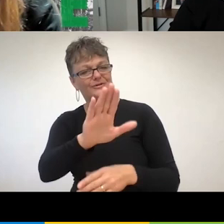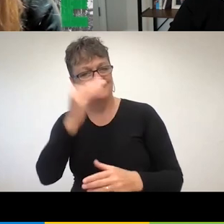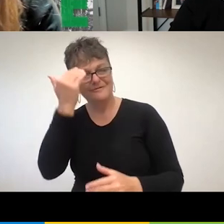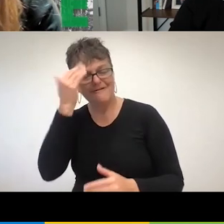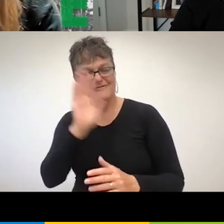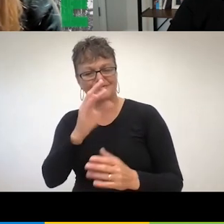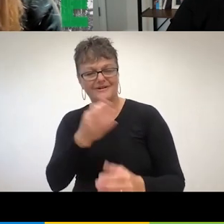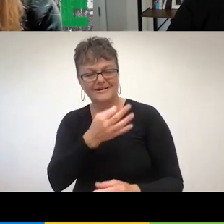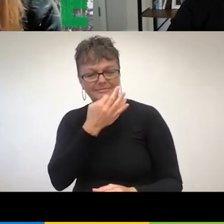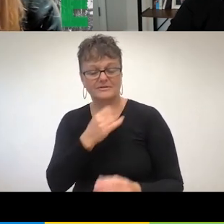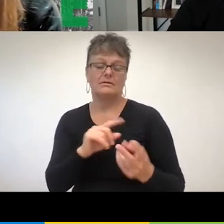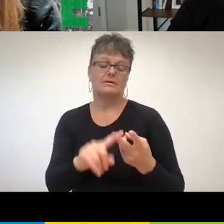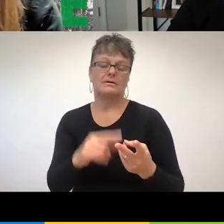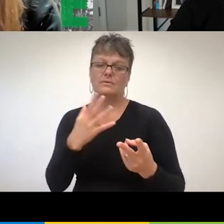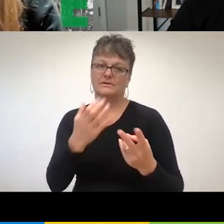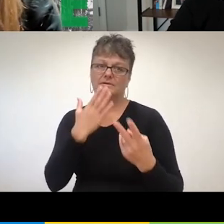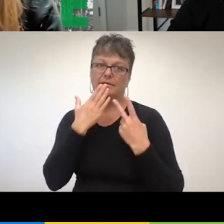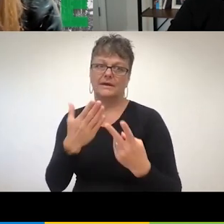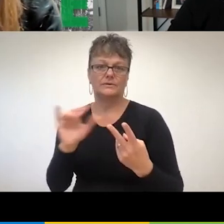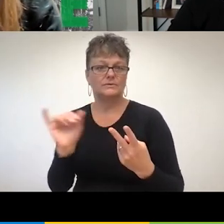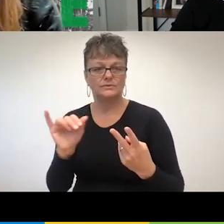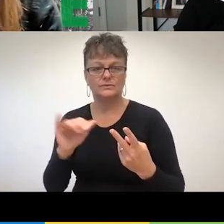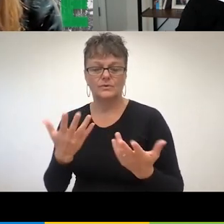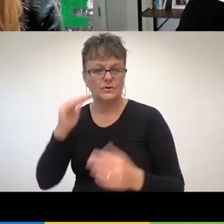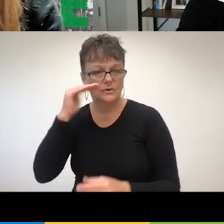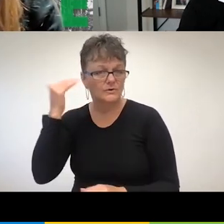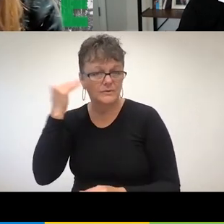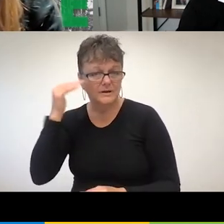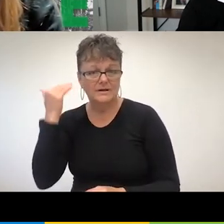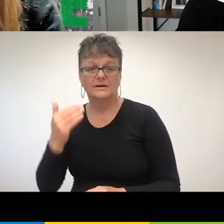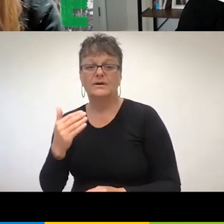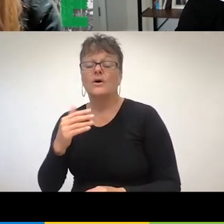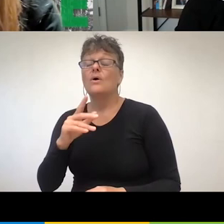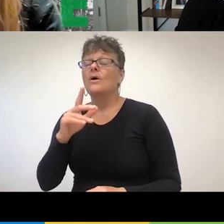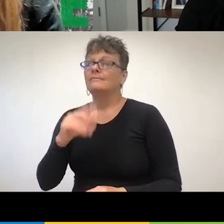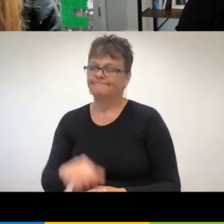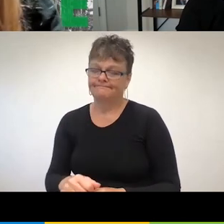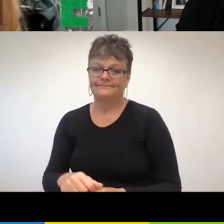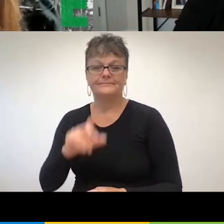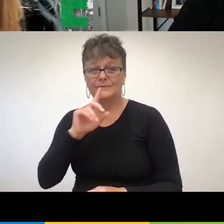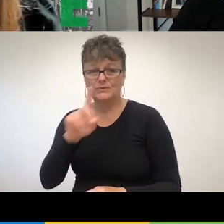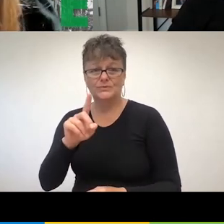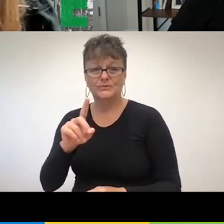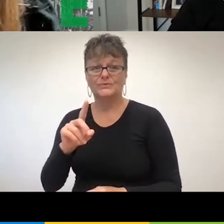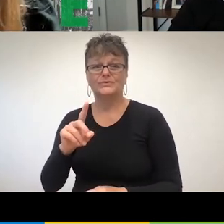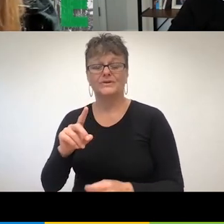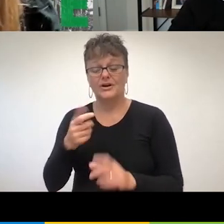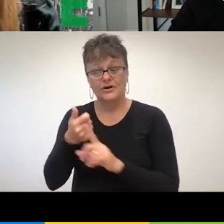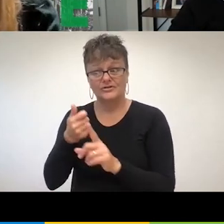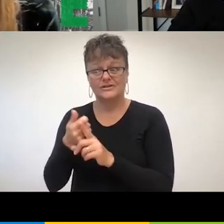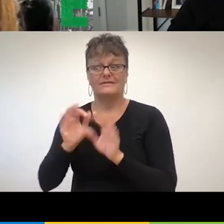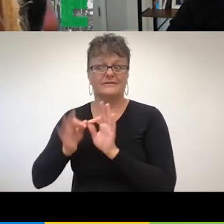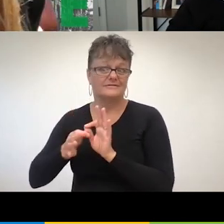also want to extend a very sincere thank you to Monique Ledru, who has been our interpreter for an entire hour and a half. That's a lot of